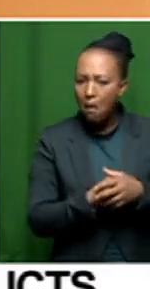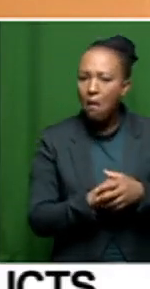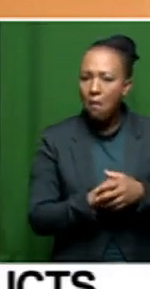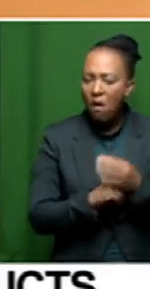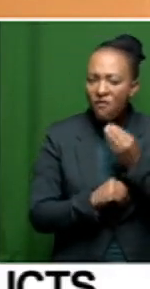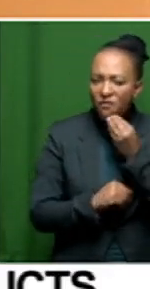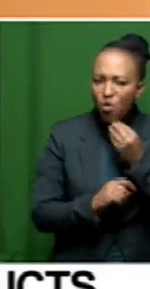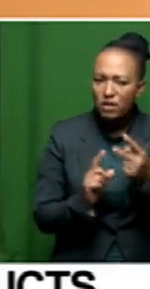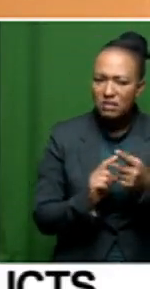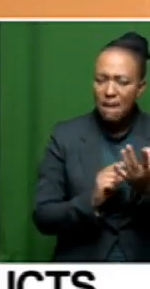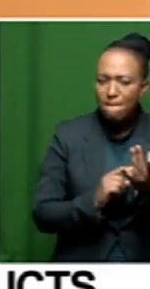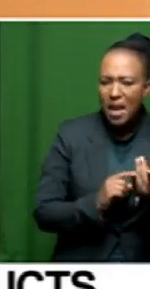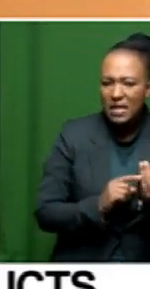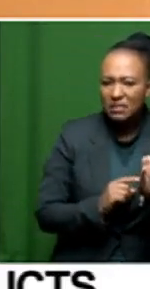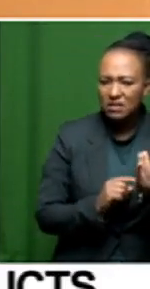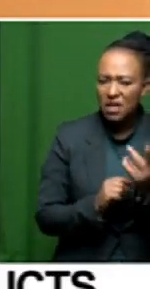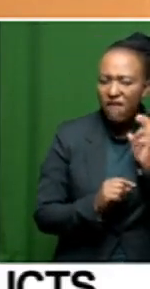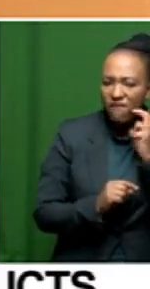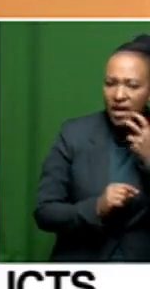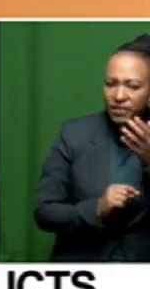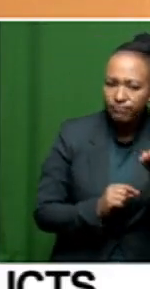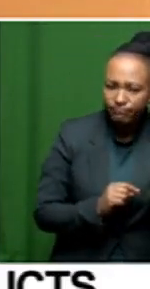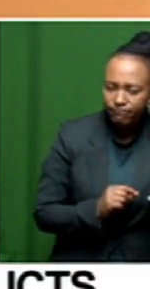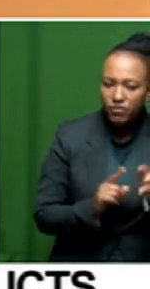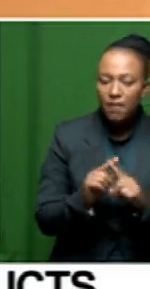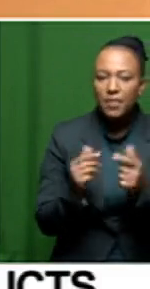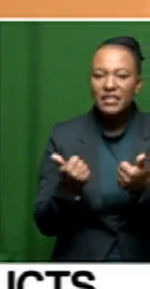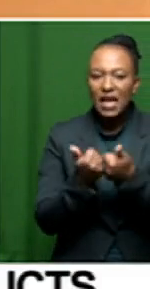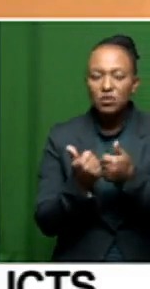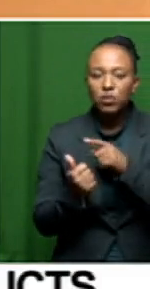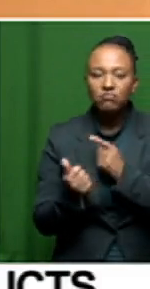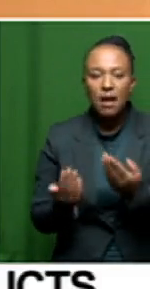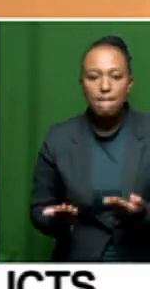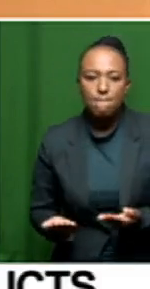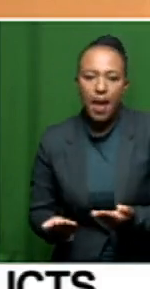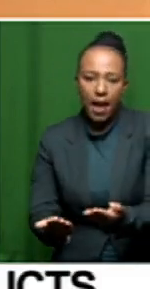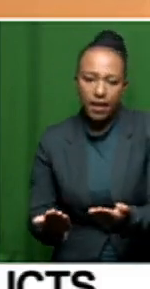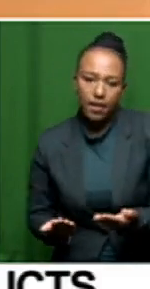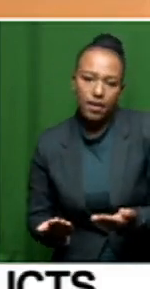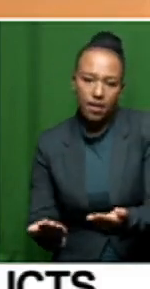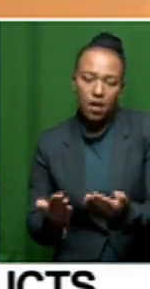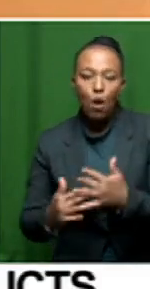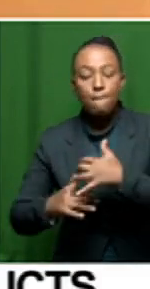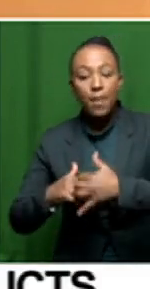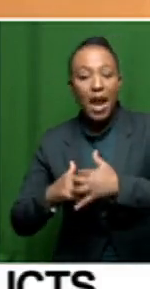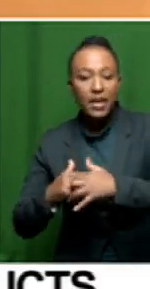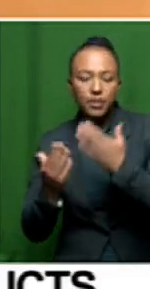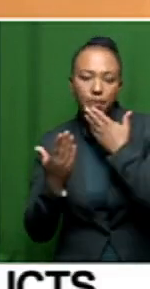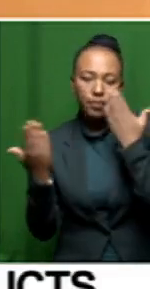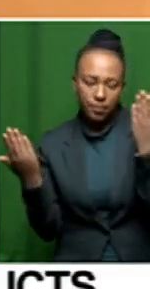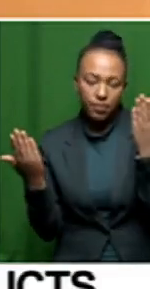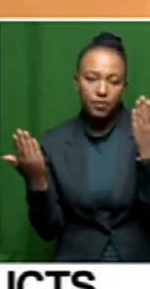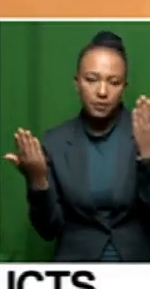meat and veg and whatever. The challenge was on the bakery. in terms of the bread. They